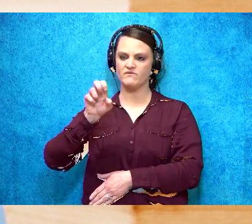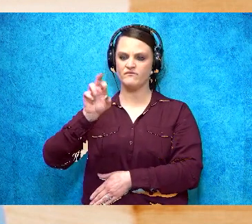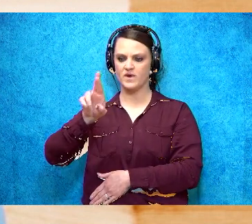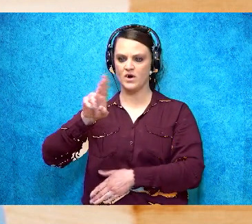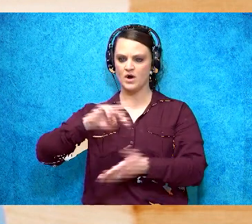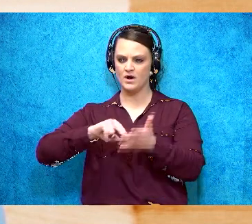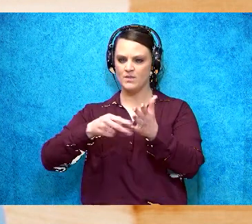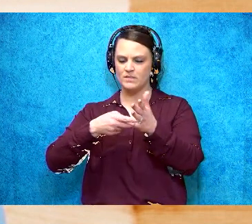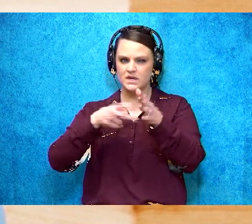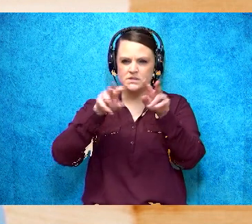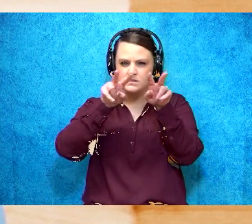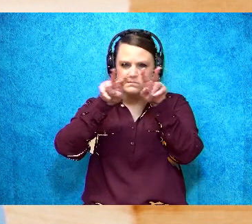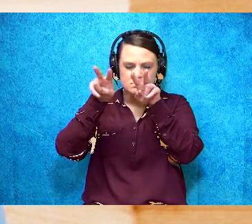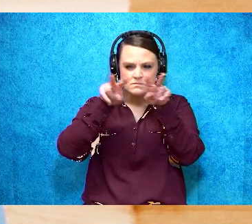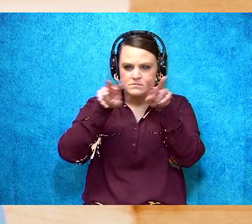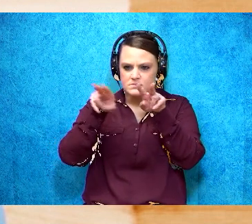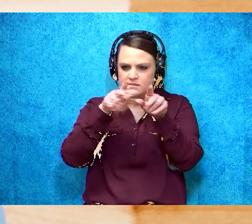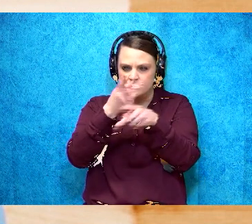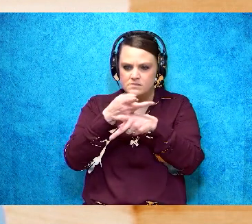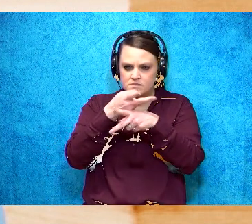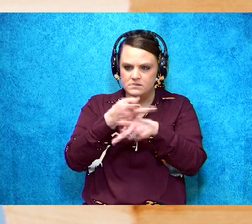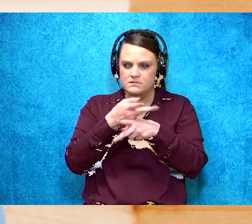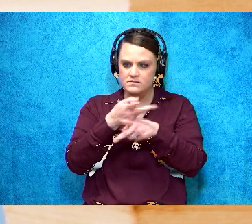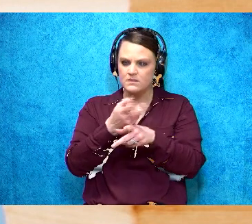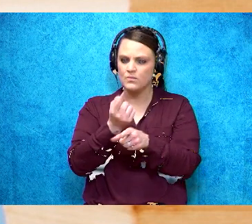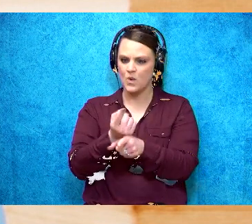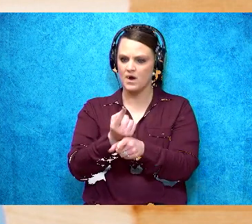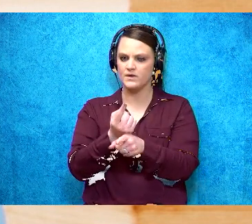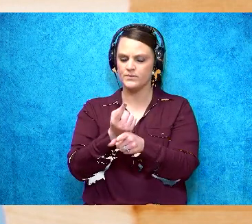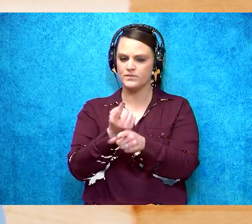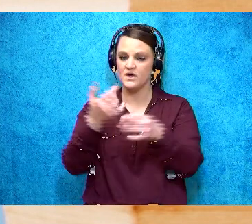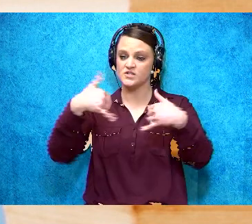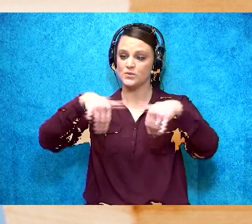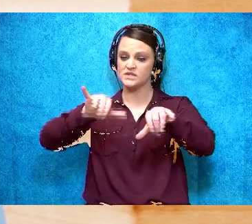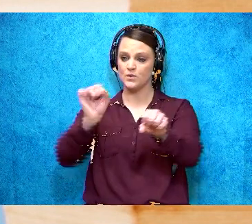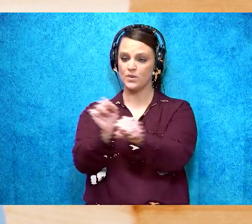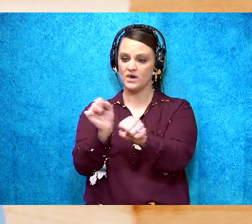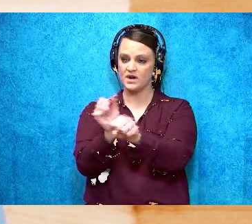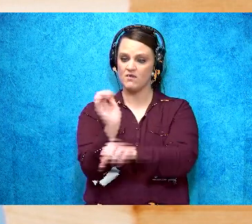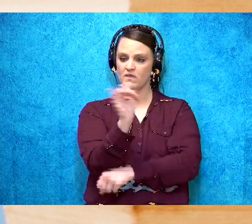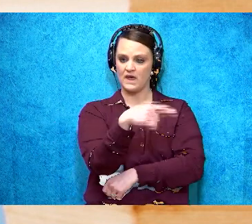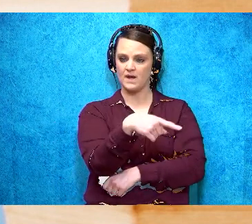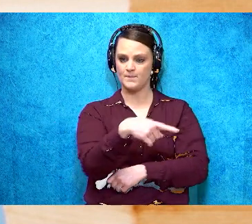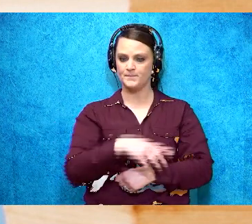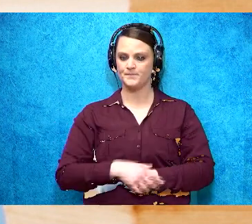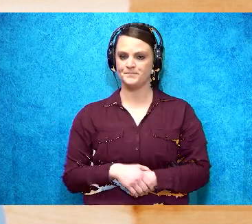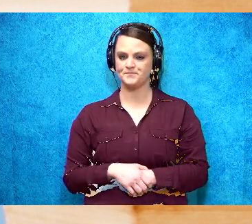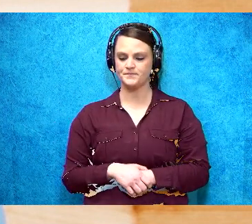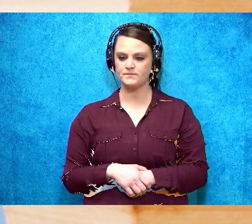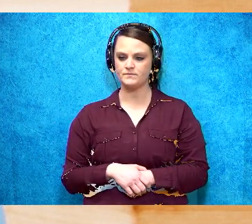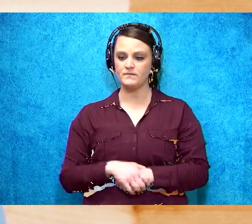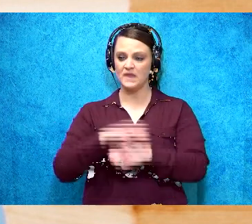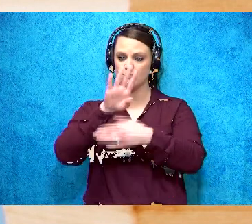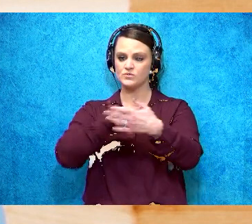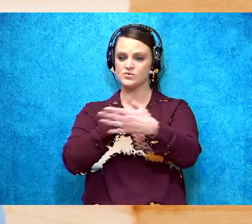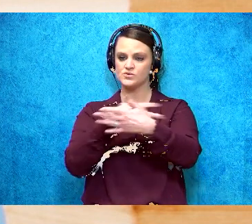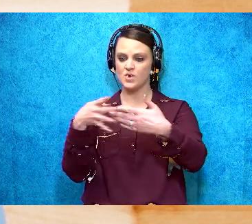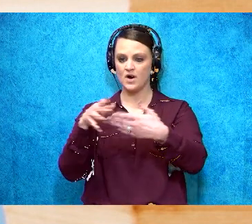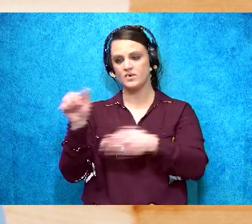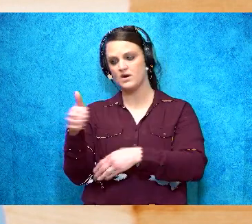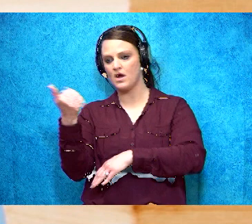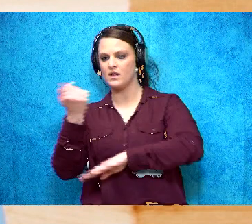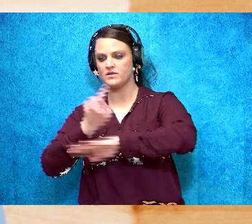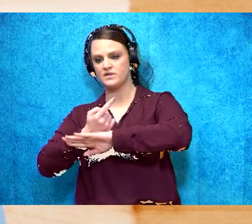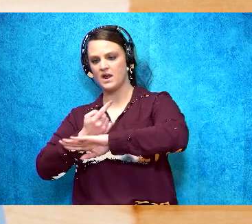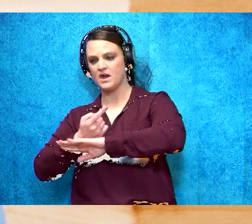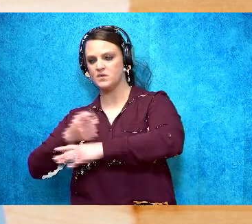lines. Okay? So we're still working with it. Let's look at this chart that we talked about the other day. We talked about